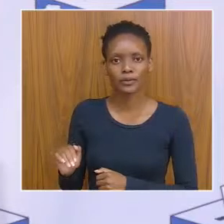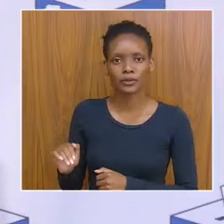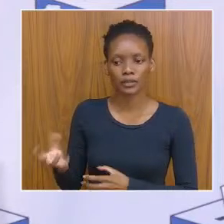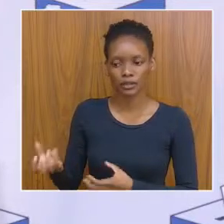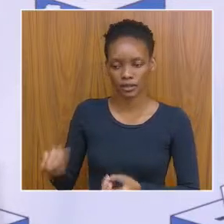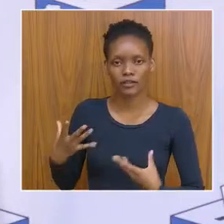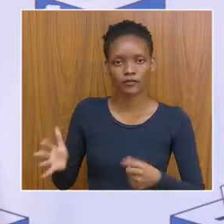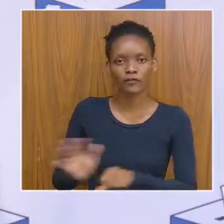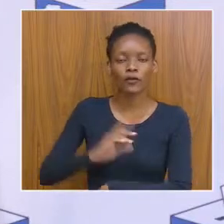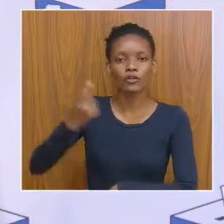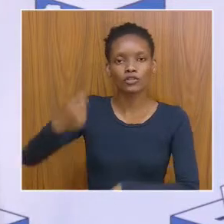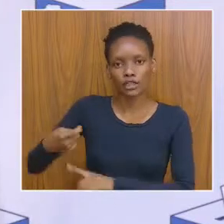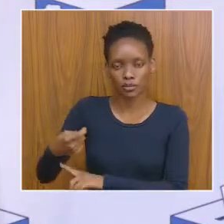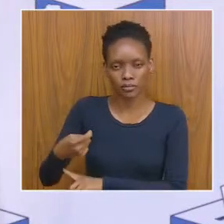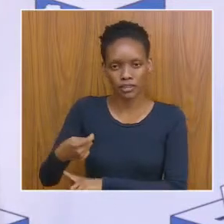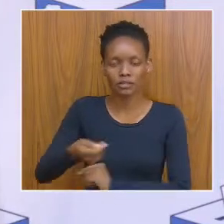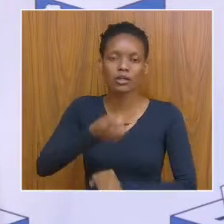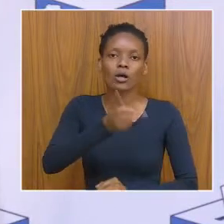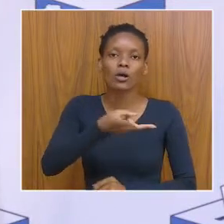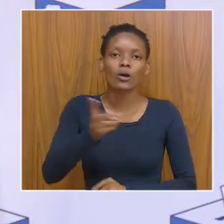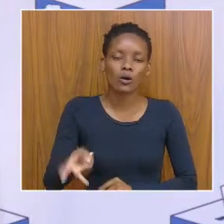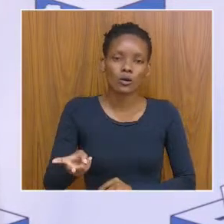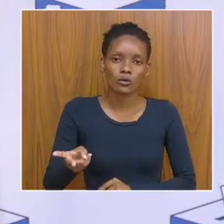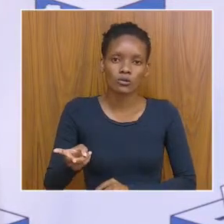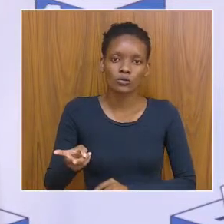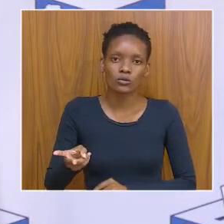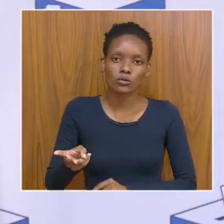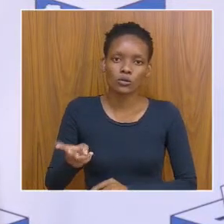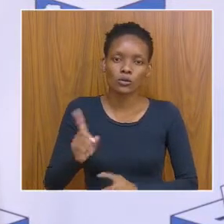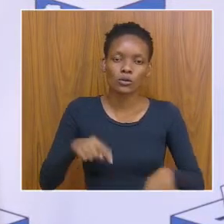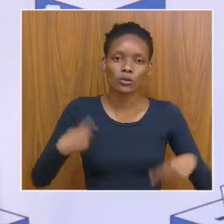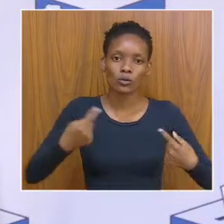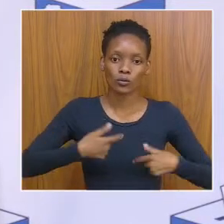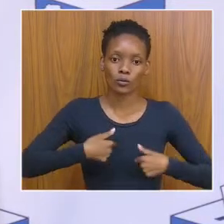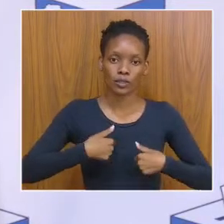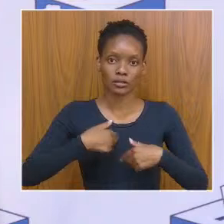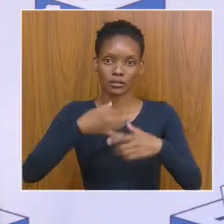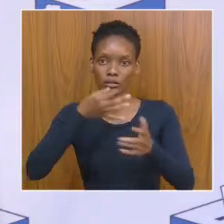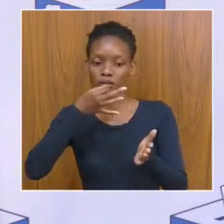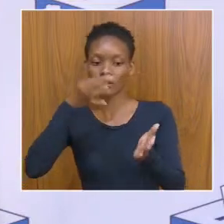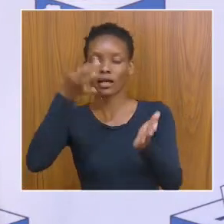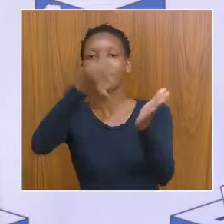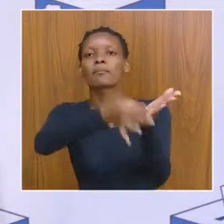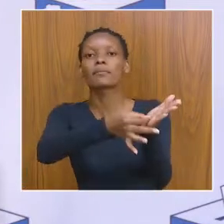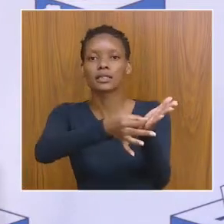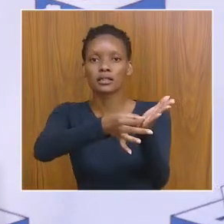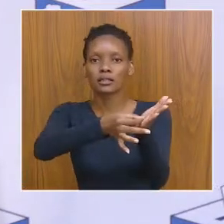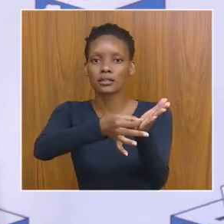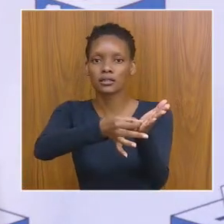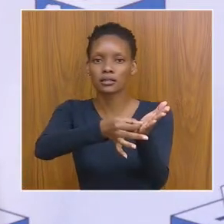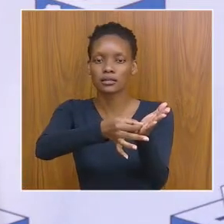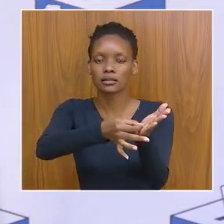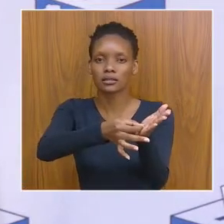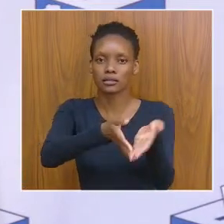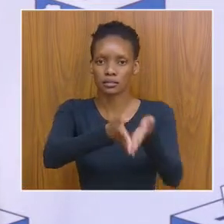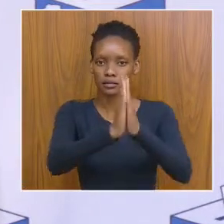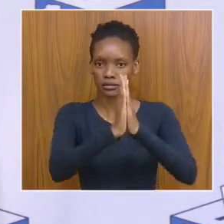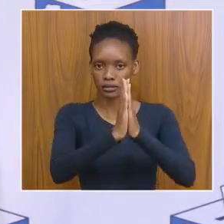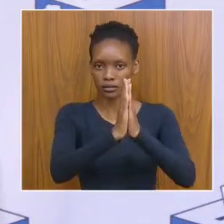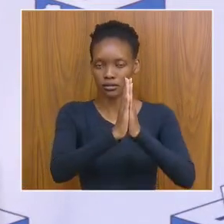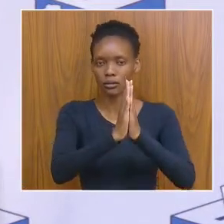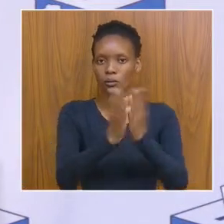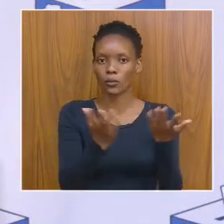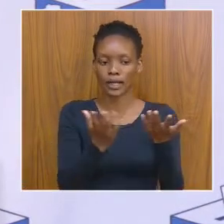and also noted a application for leave to appeal the decision of the Electoral Court to